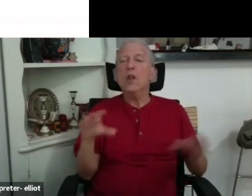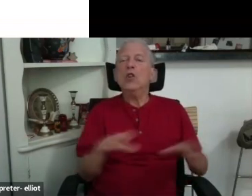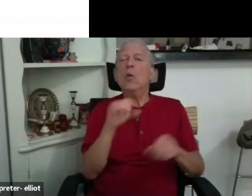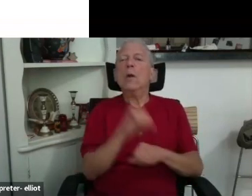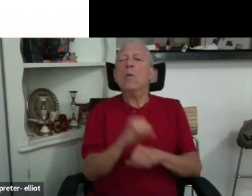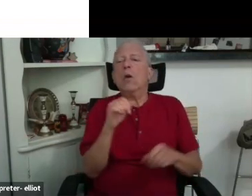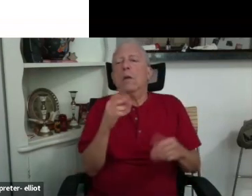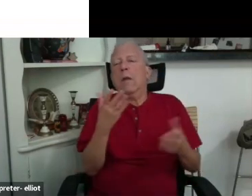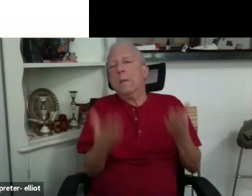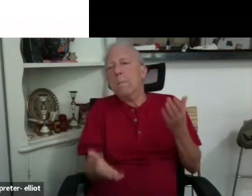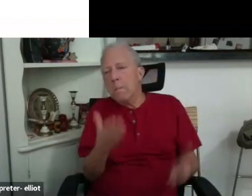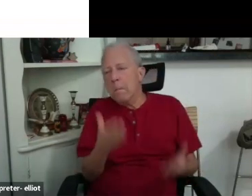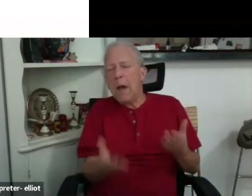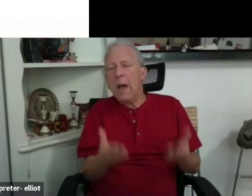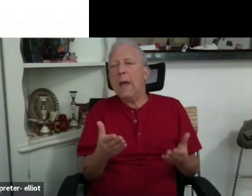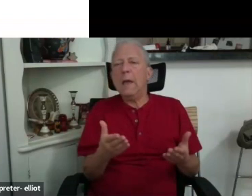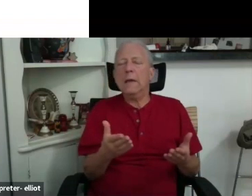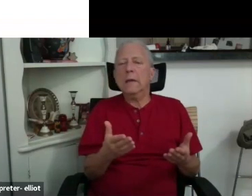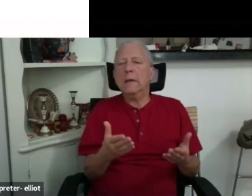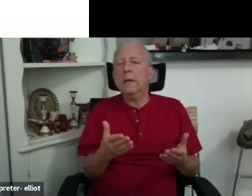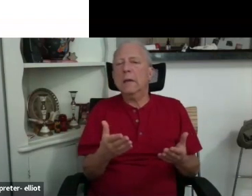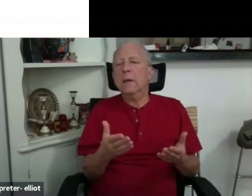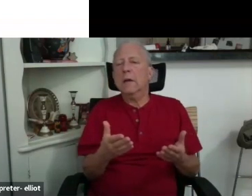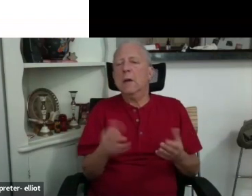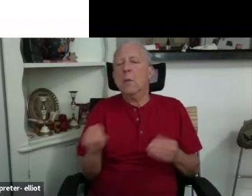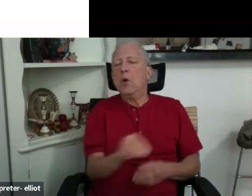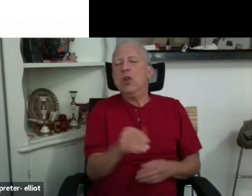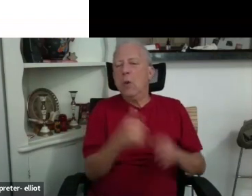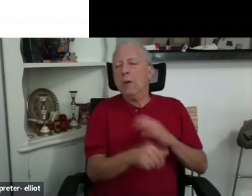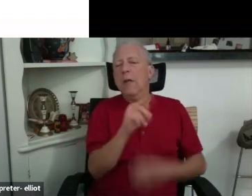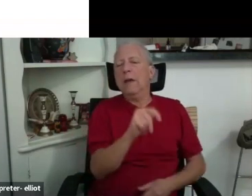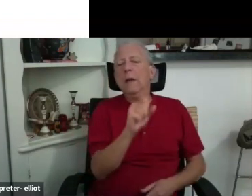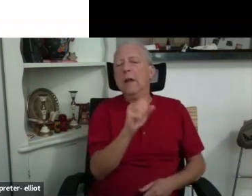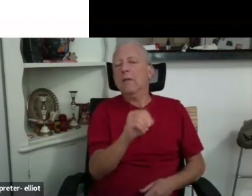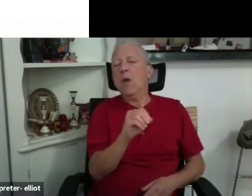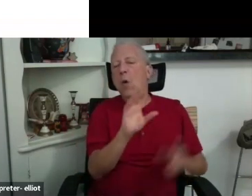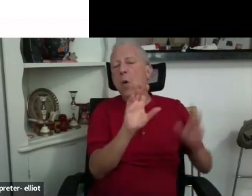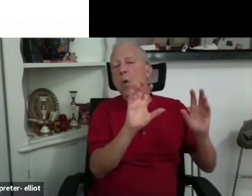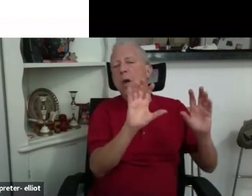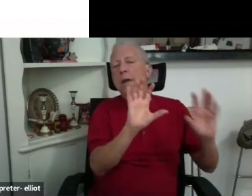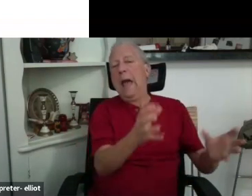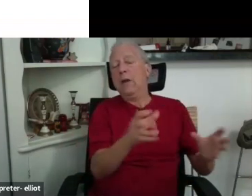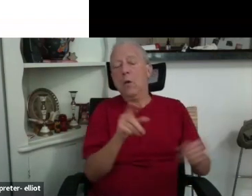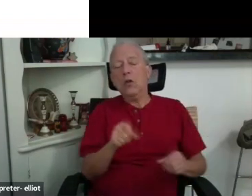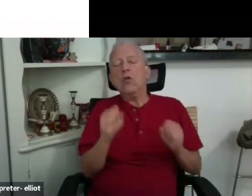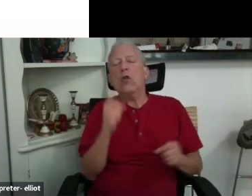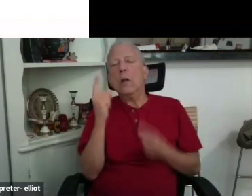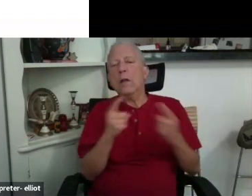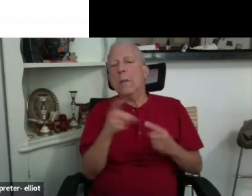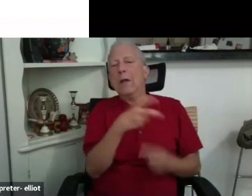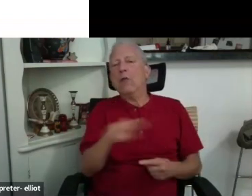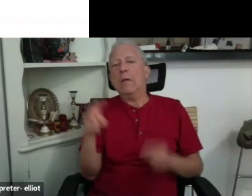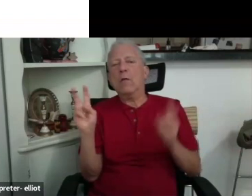might kind of put you in that TSO category, you could consider transferring title